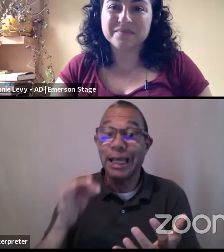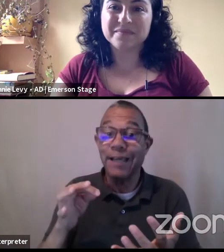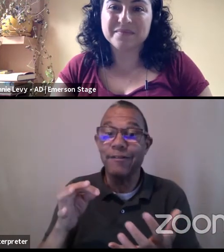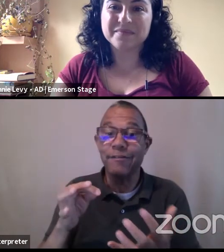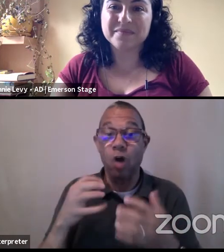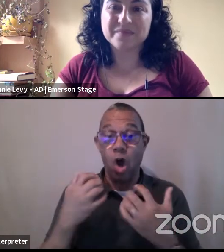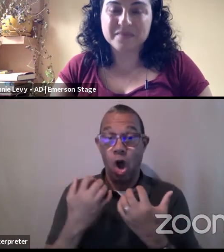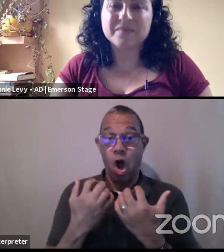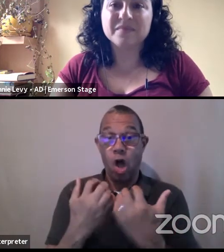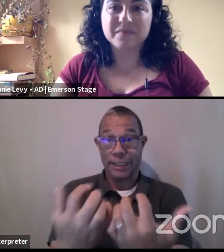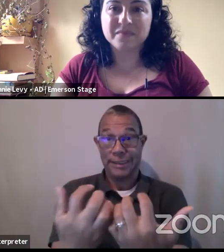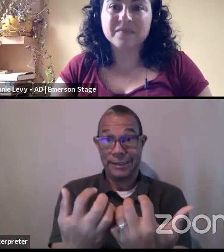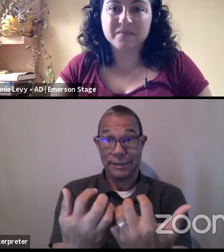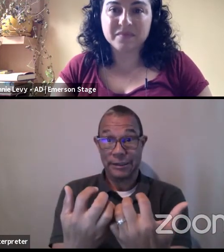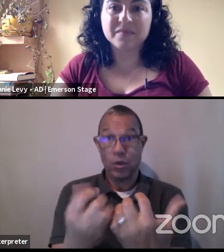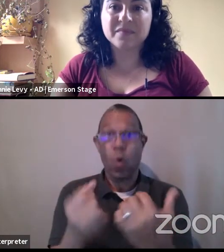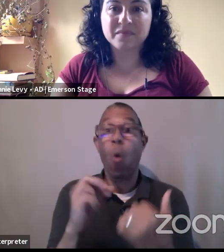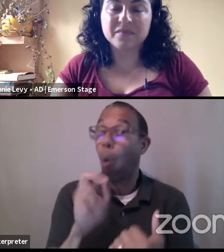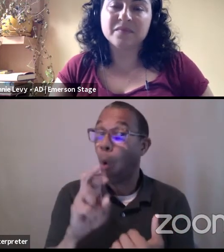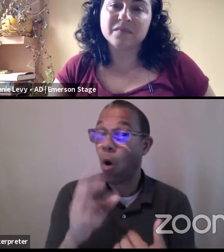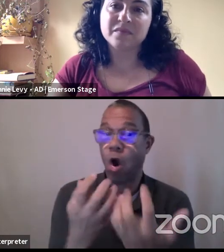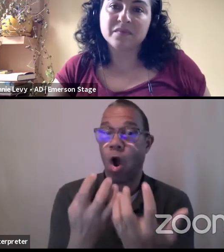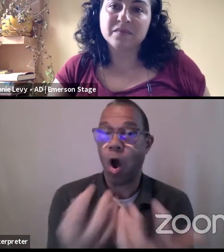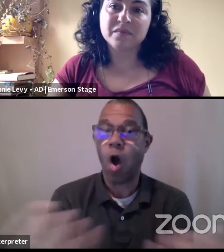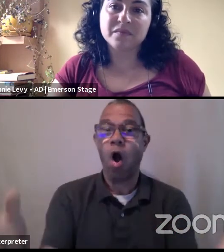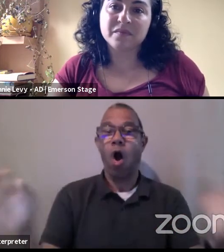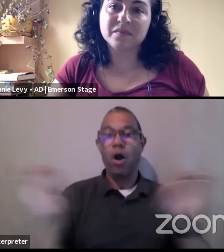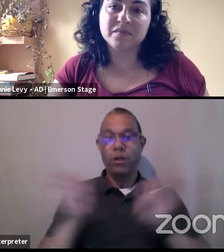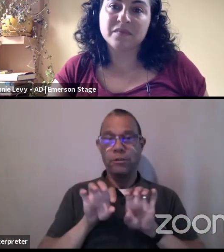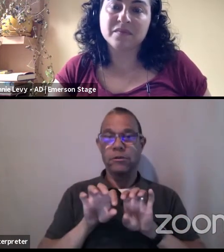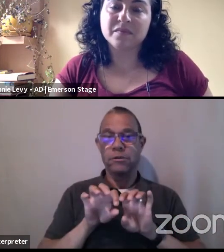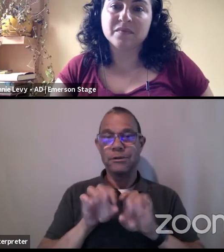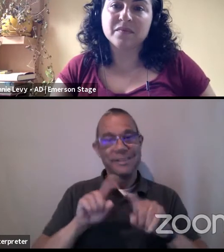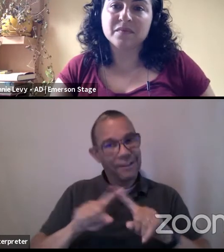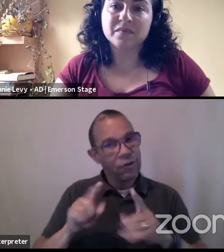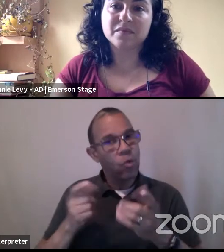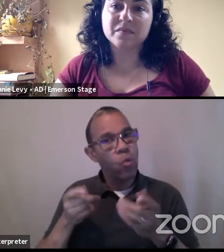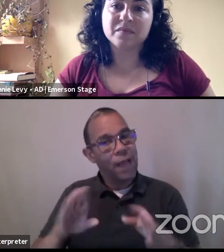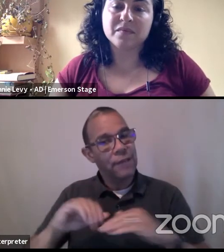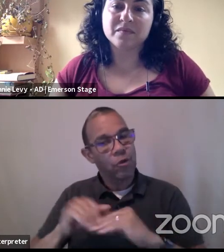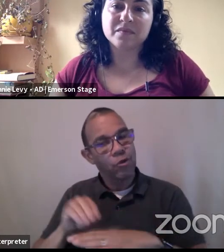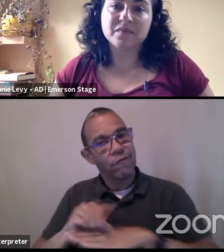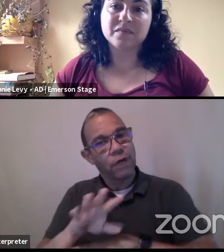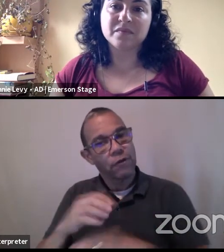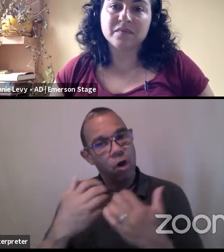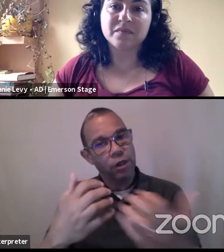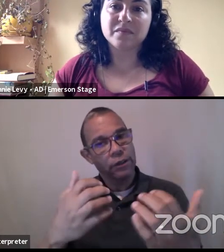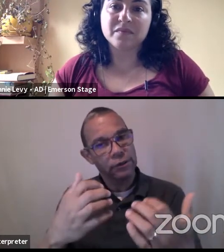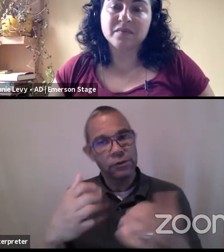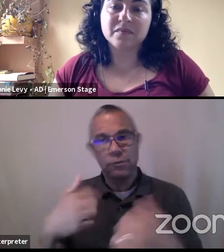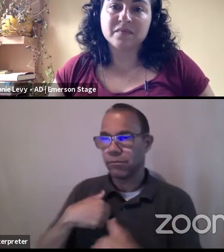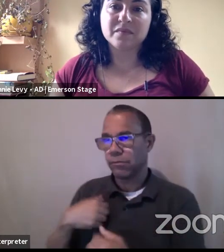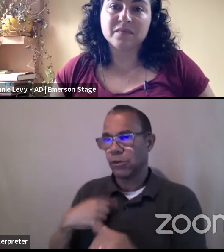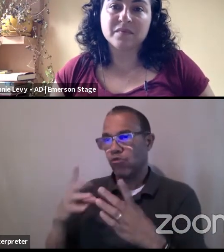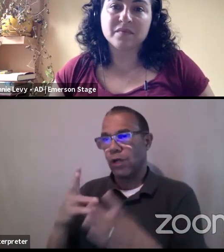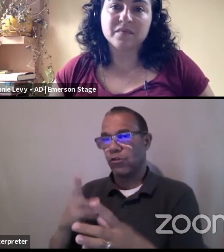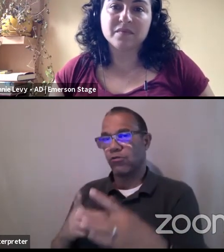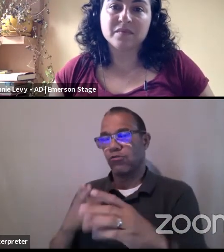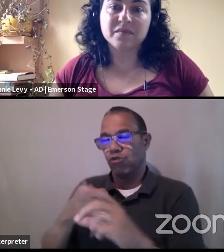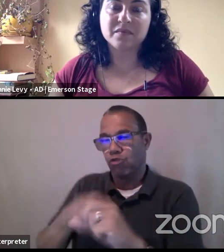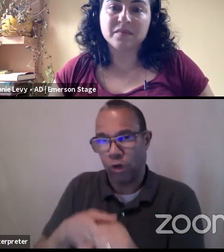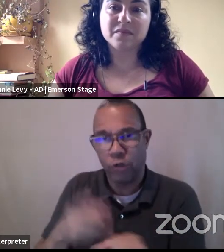or is it just direct? It's completely different ways to affect audience. And as a director, as you come into a space, you have to understand